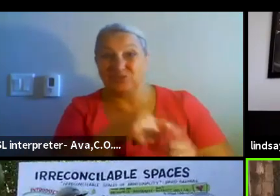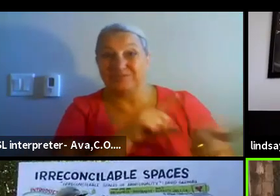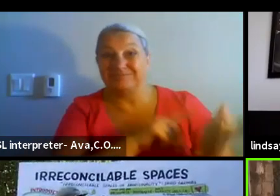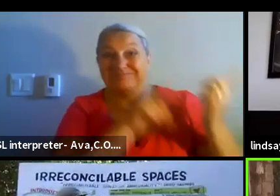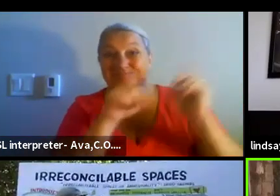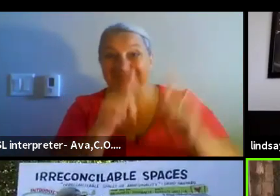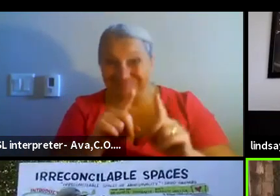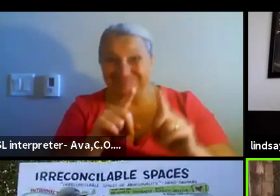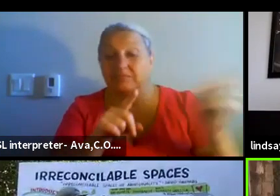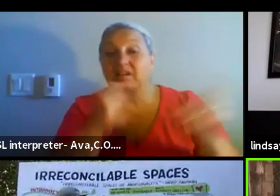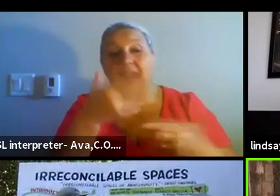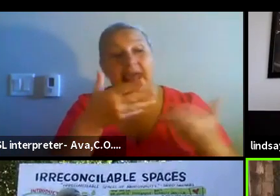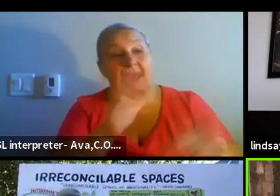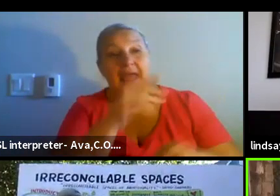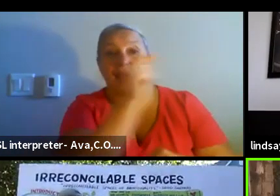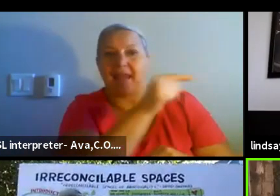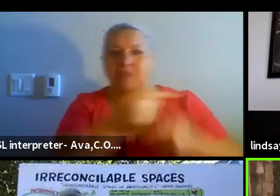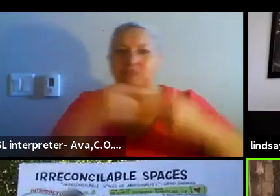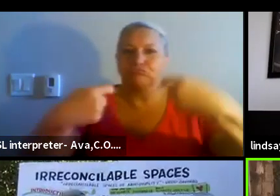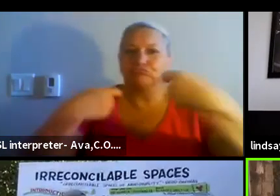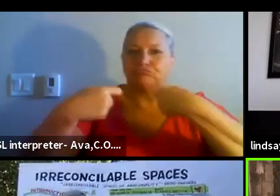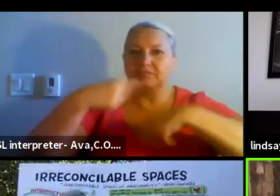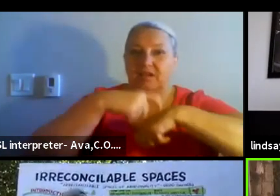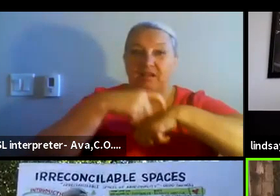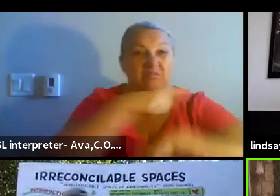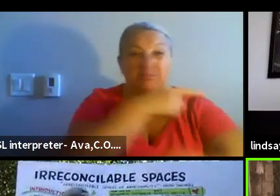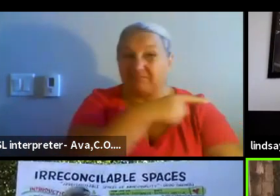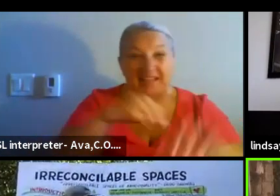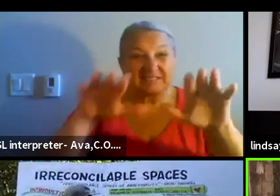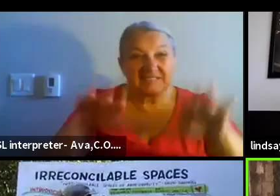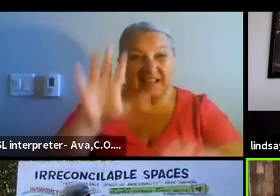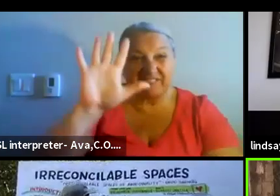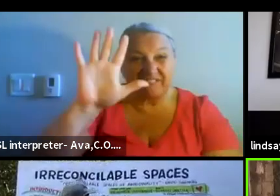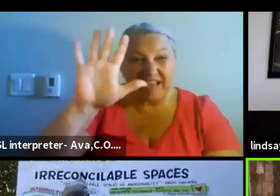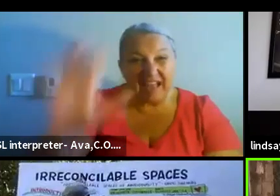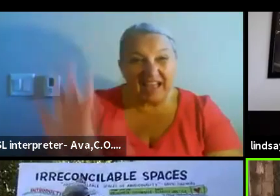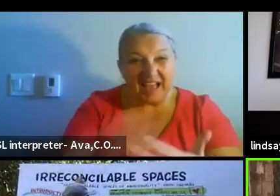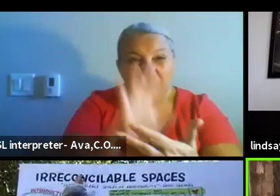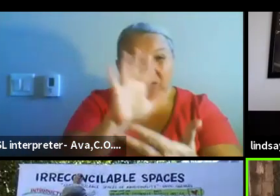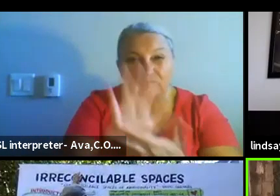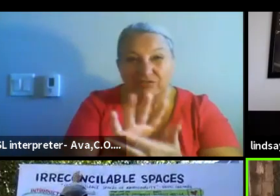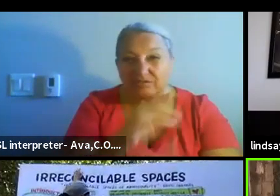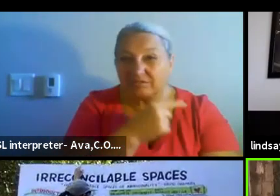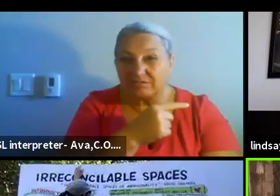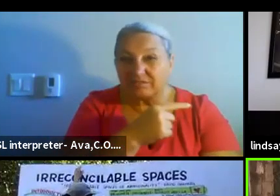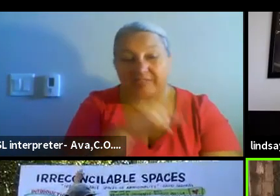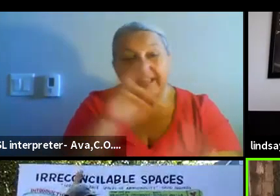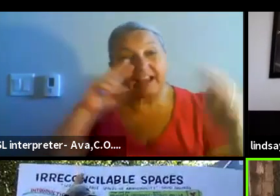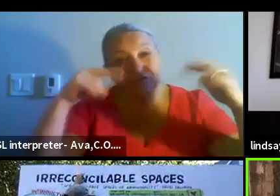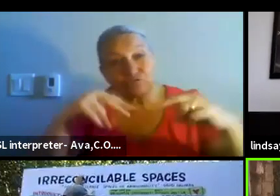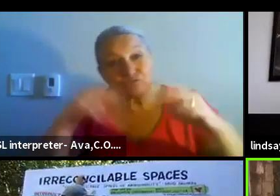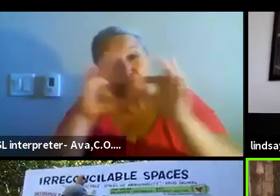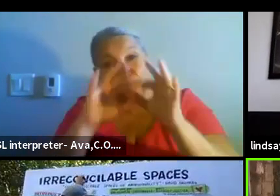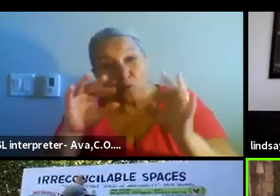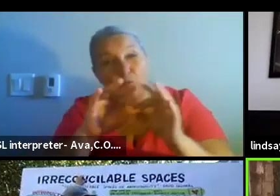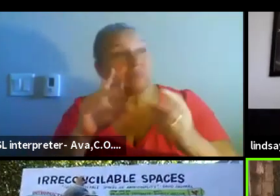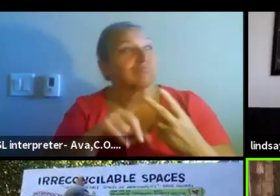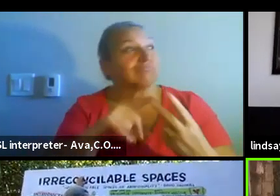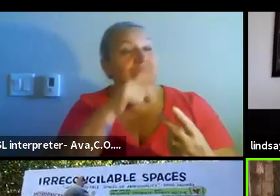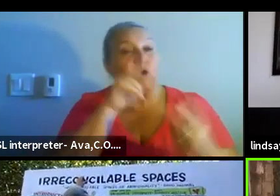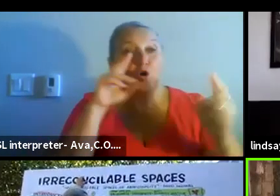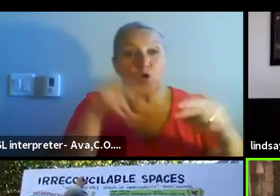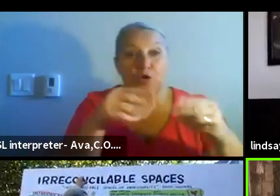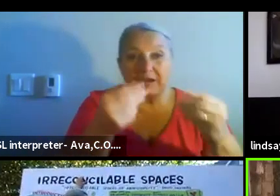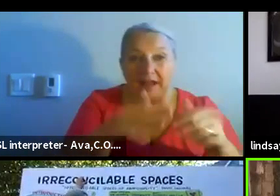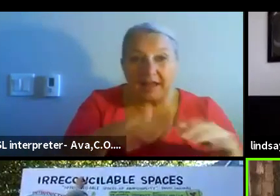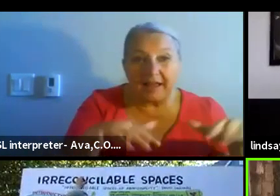over 5 hours. They sat with the land, reflecting on the stories, responding in the